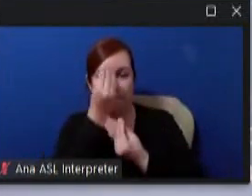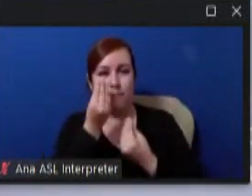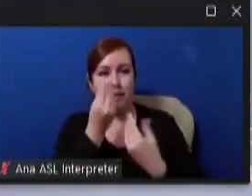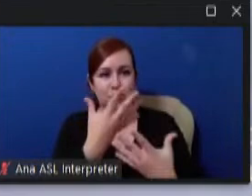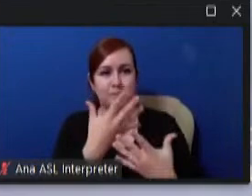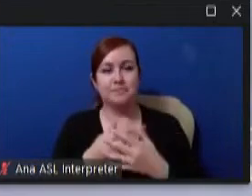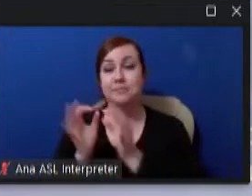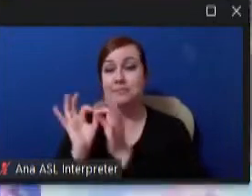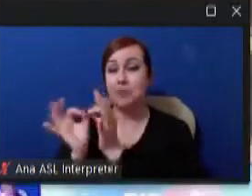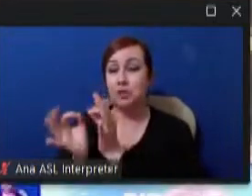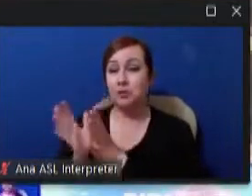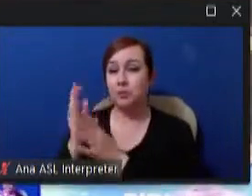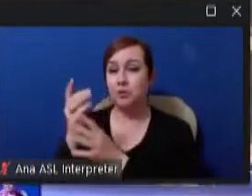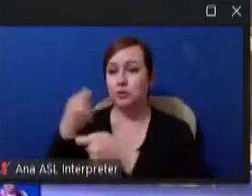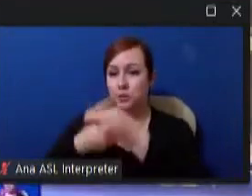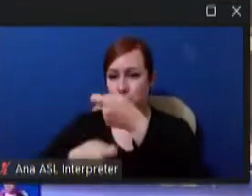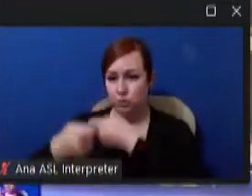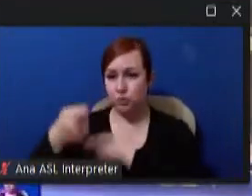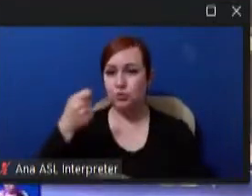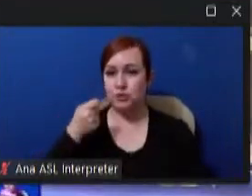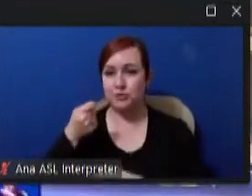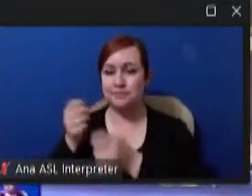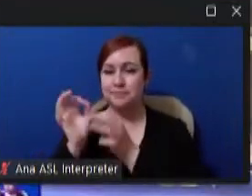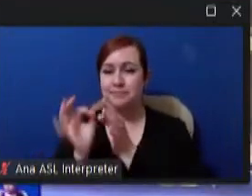in writing post-hearing.